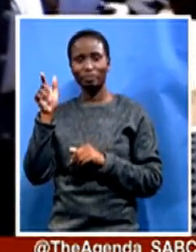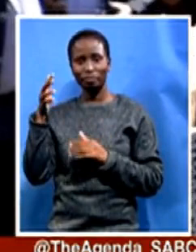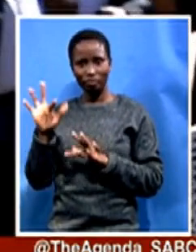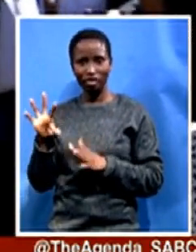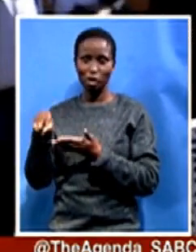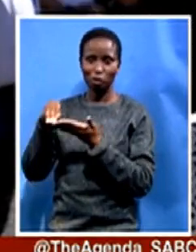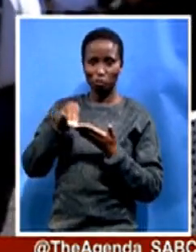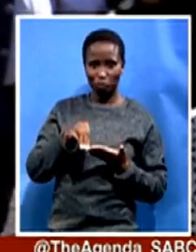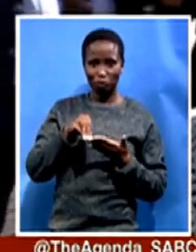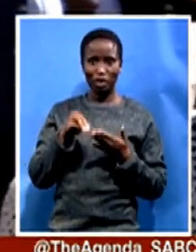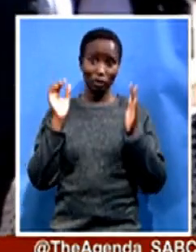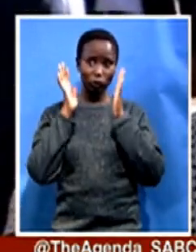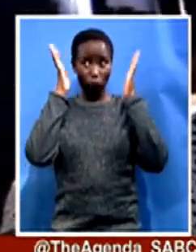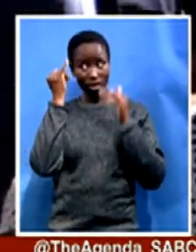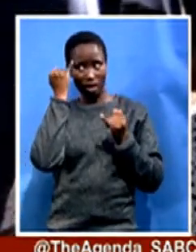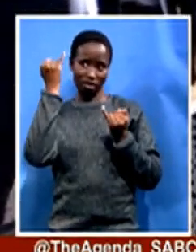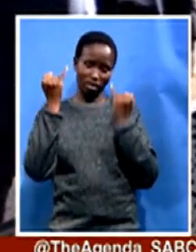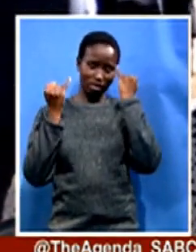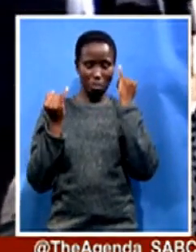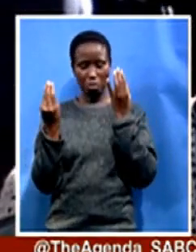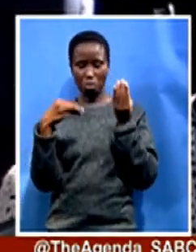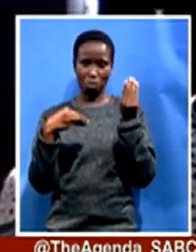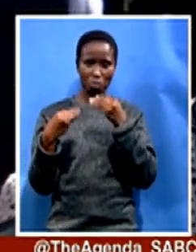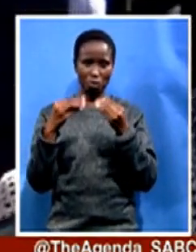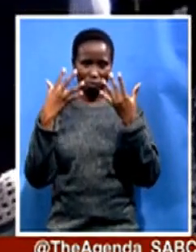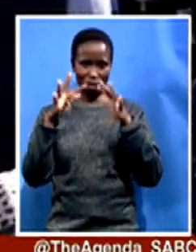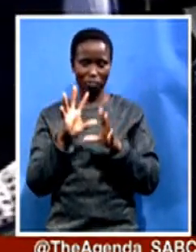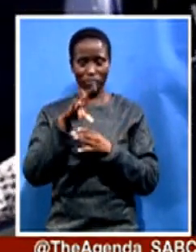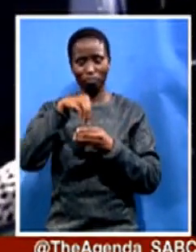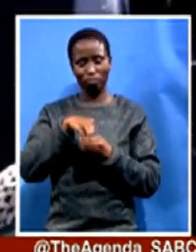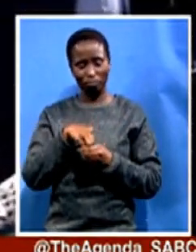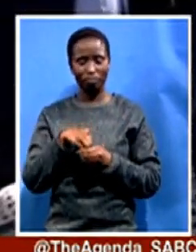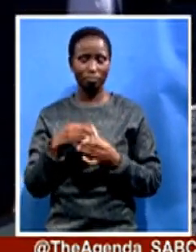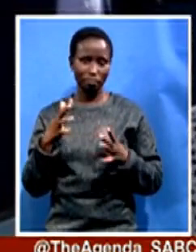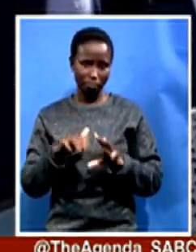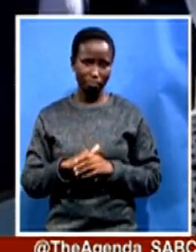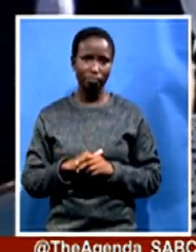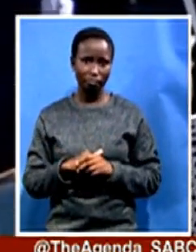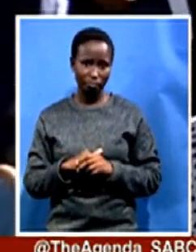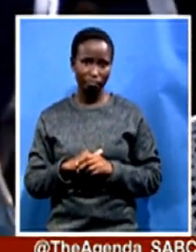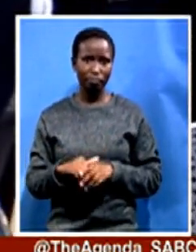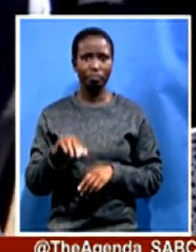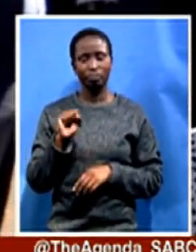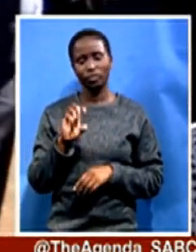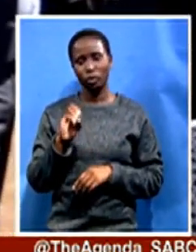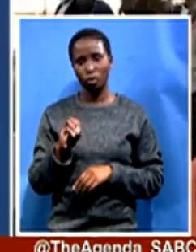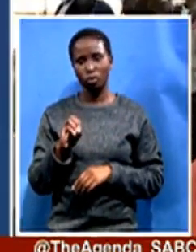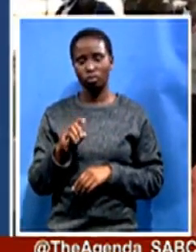things. So she really revived a lot of